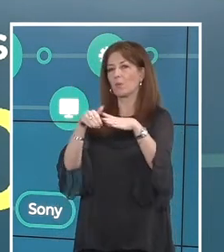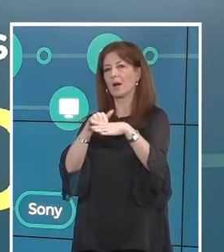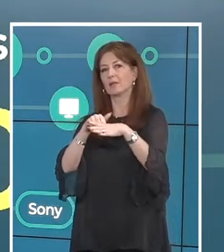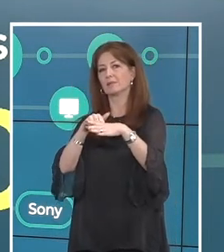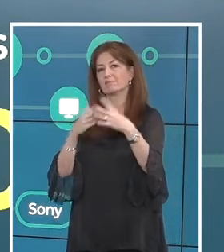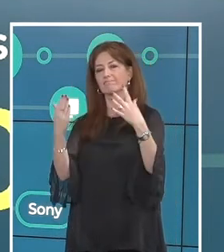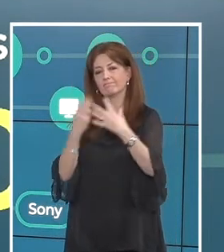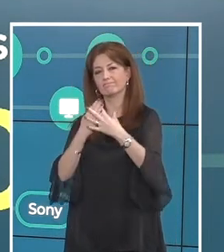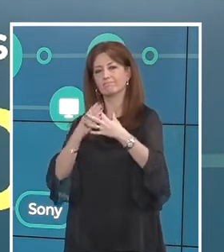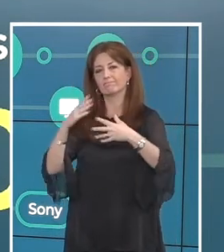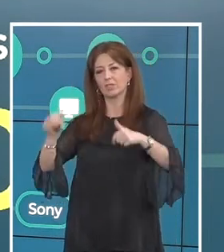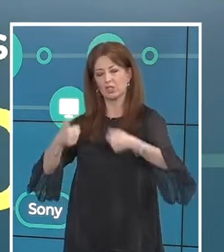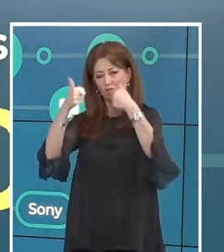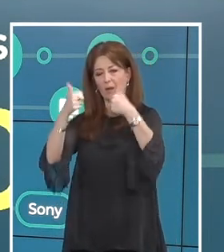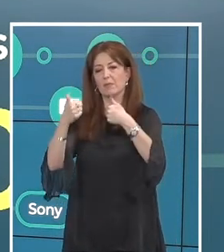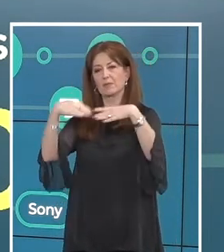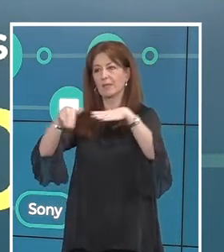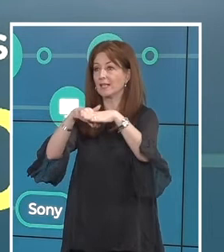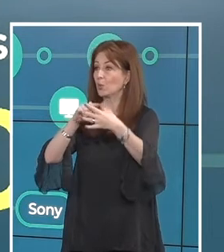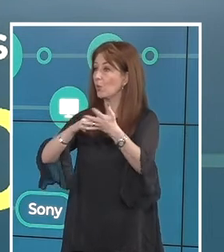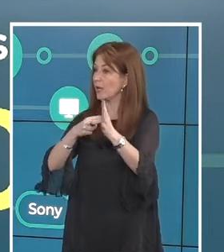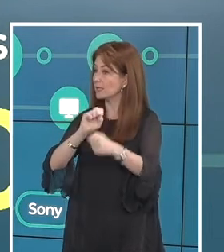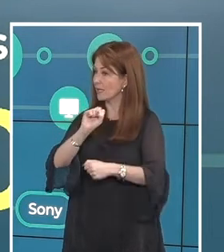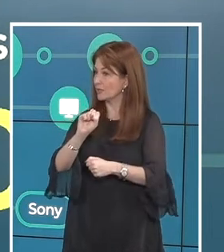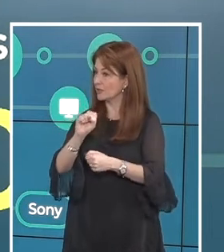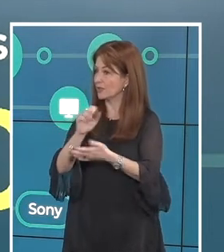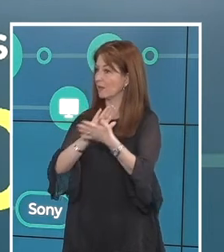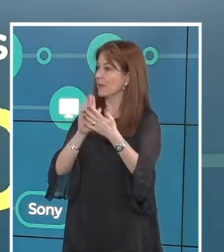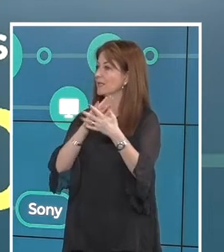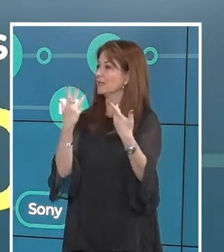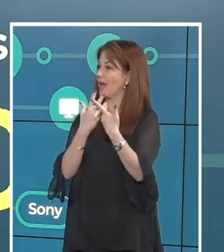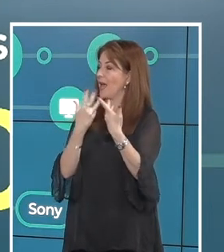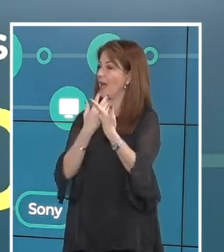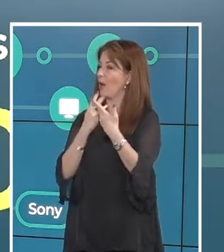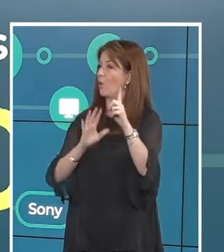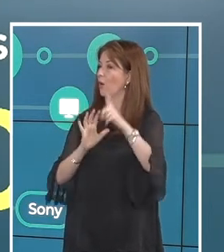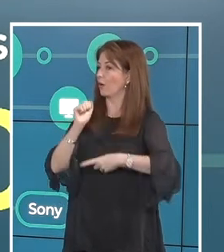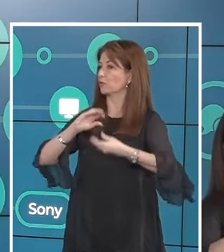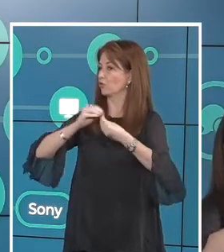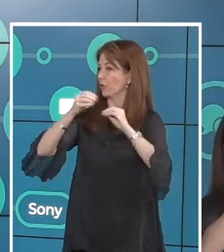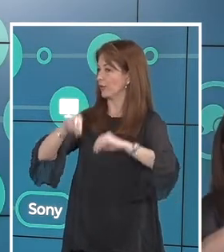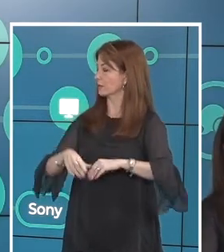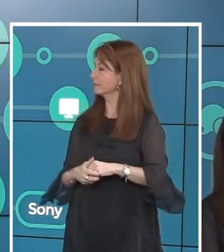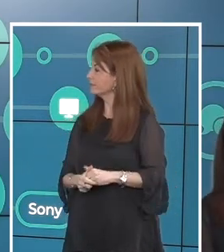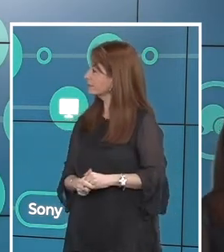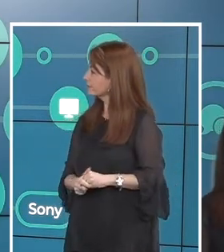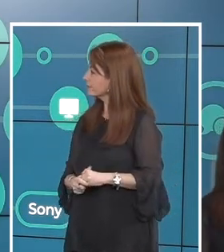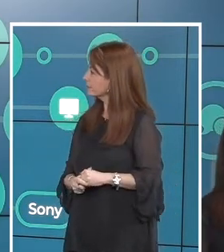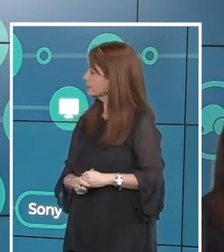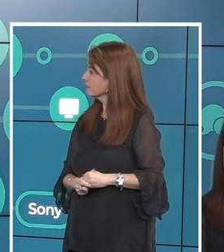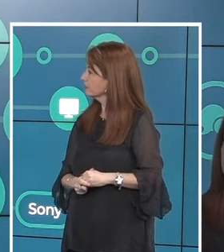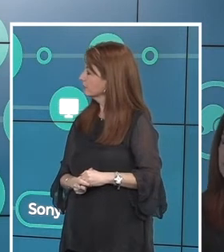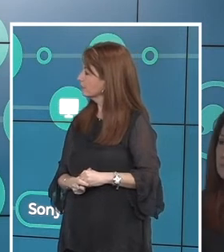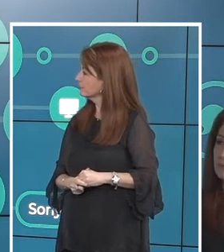groups across our organization, and that's really how we can create a culture of accessibility at our company. Cool, thank you. Of